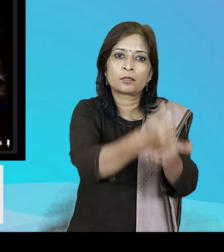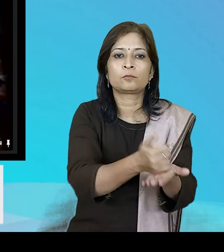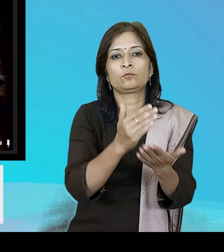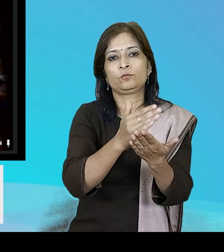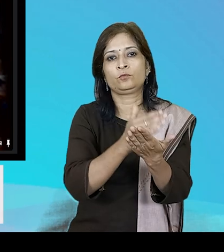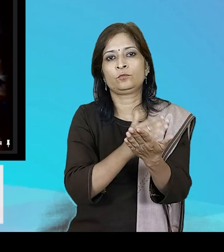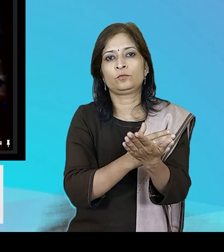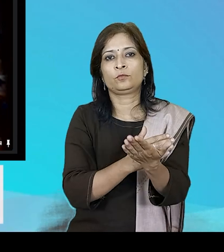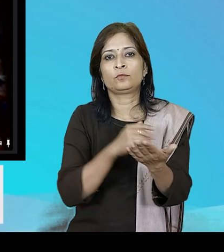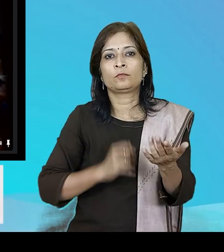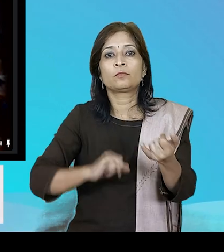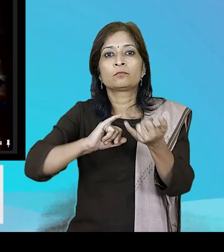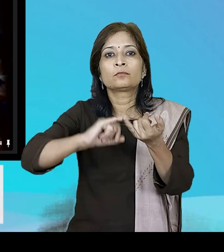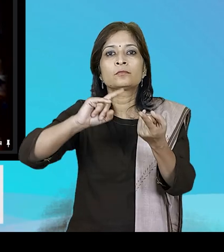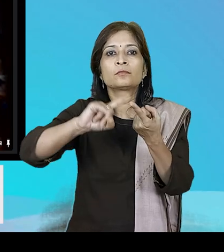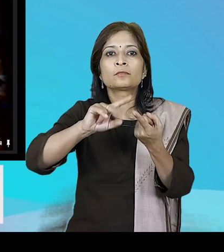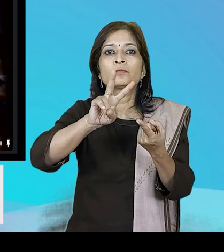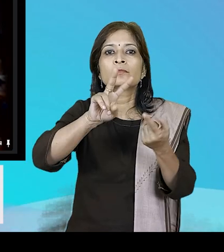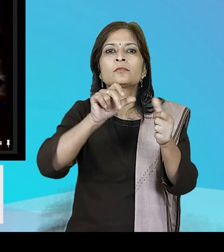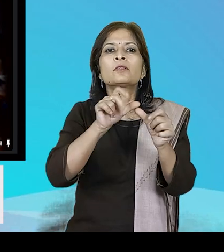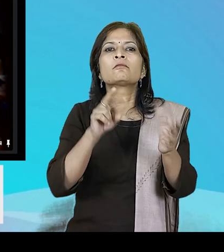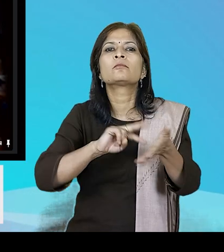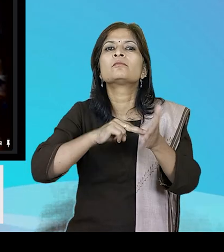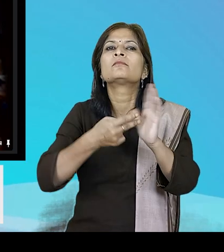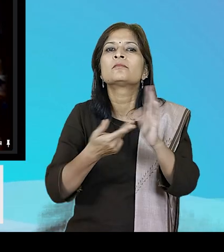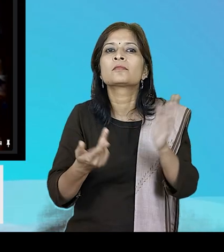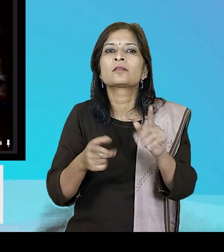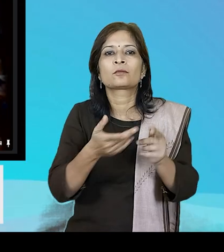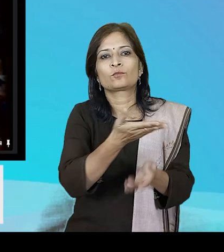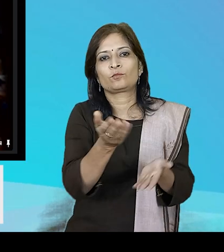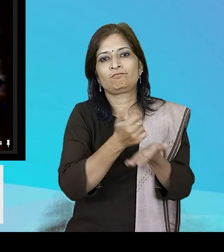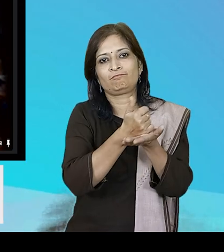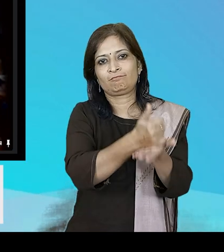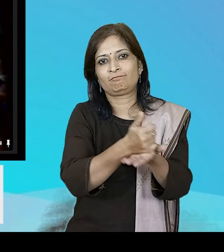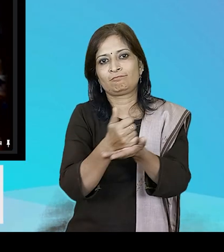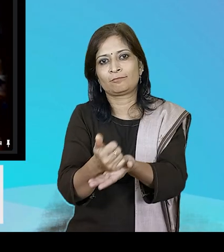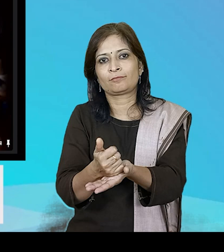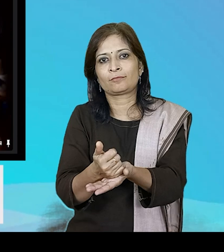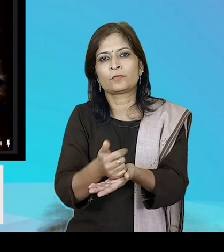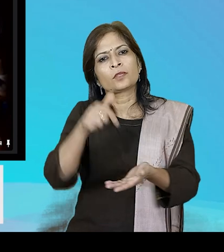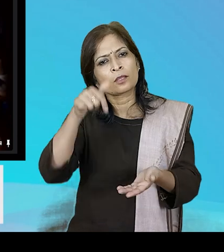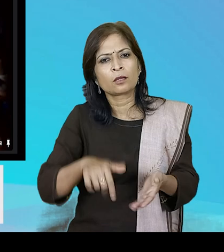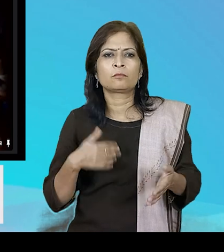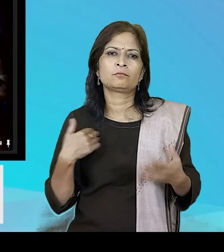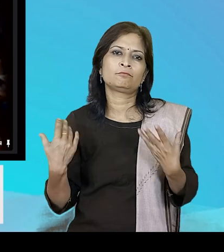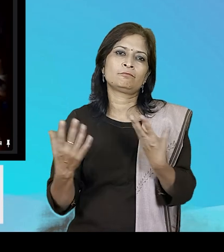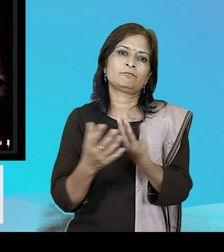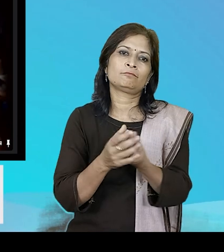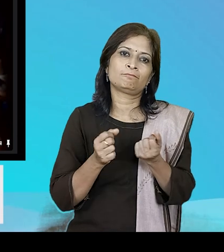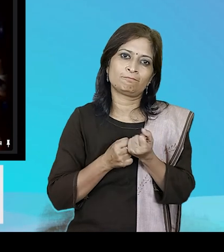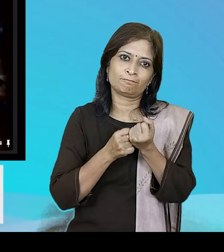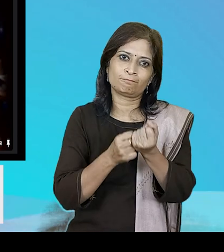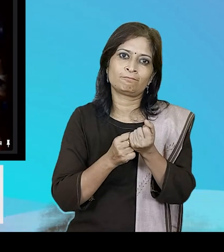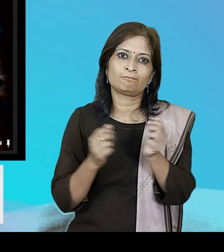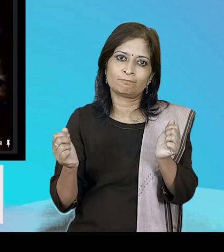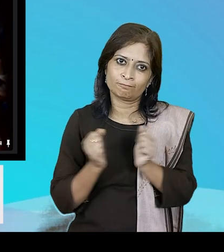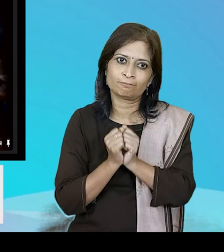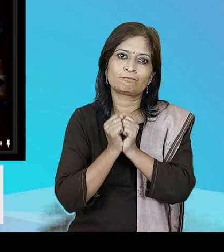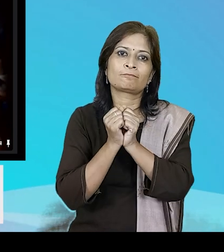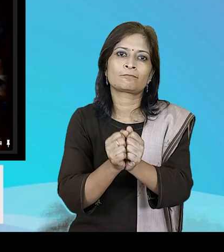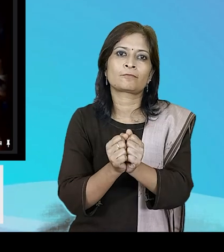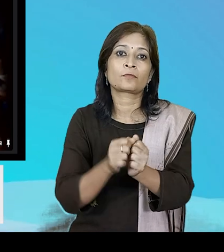the concept of Seva is inbuilt into this program. Mhm. We are at your disposal through